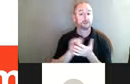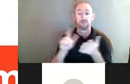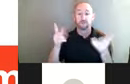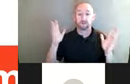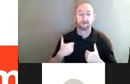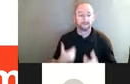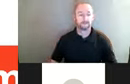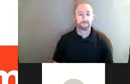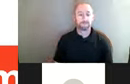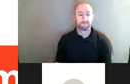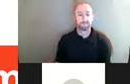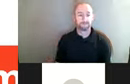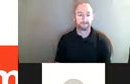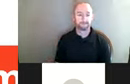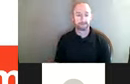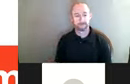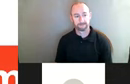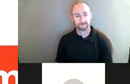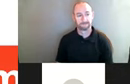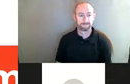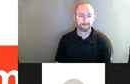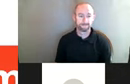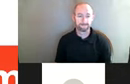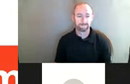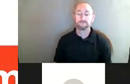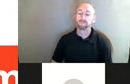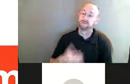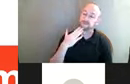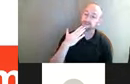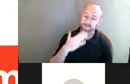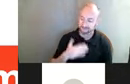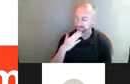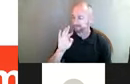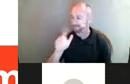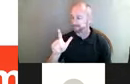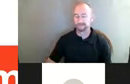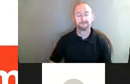that's it for me. Great, thanks. Thanks, Bill.